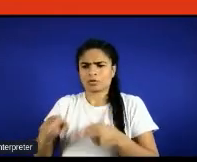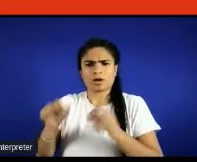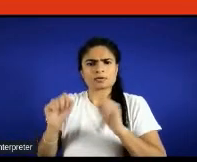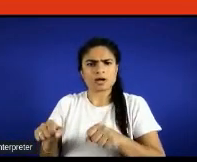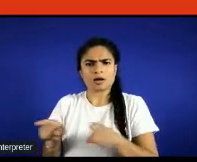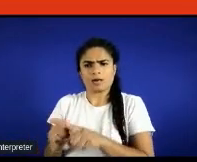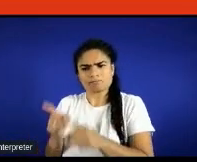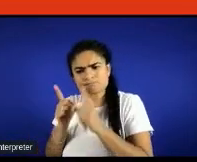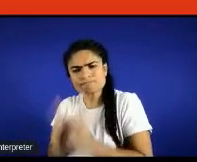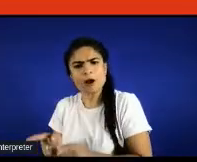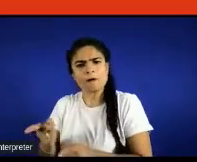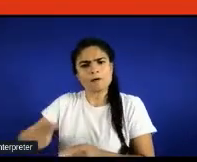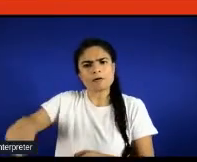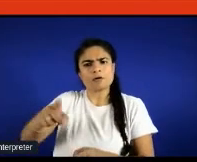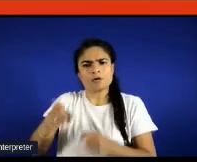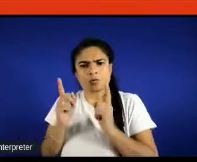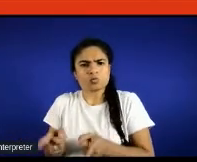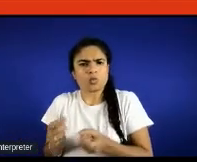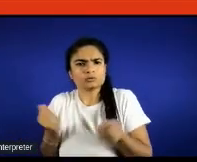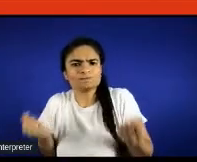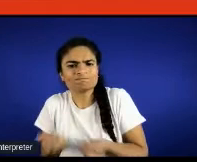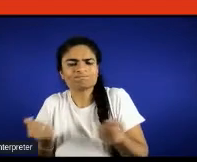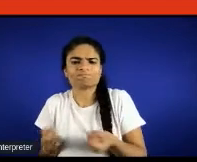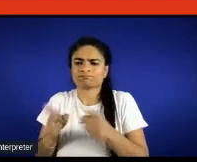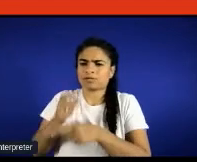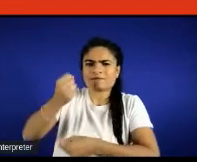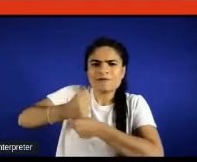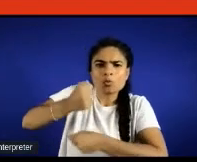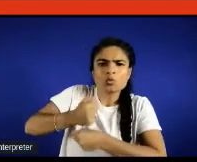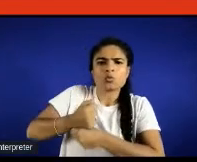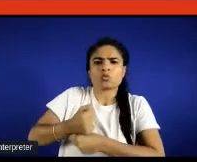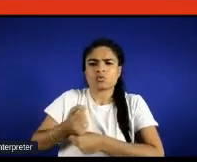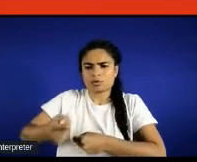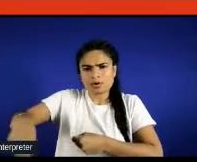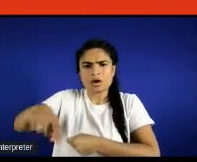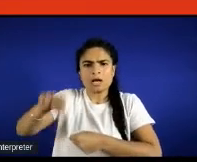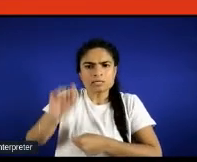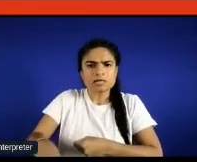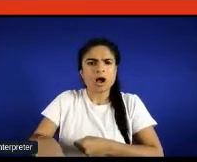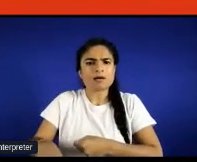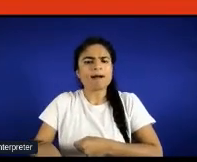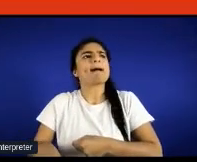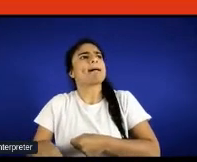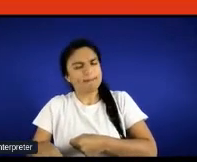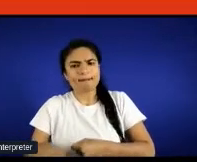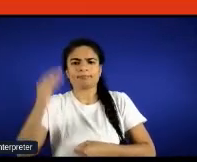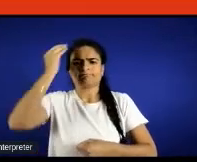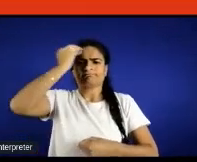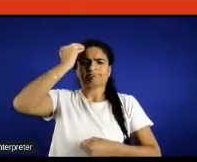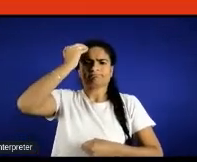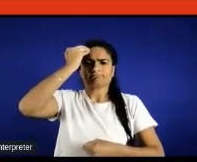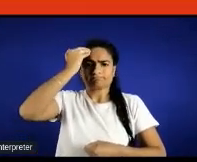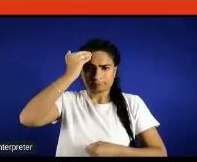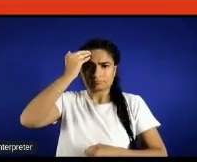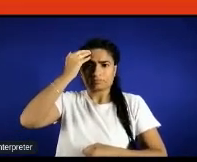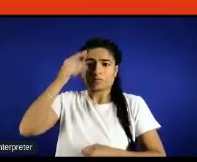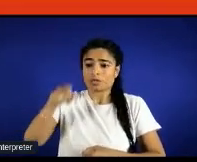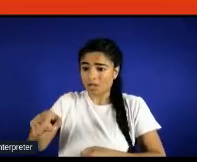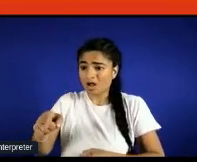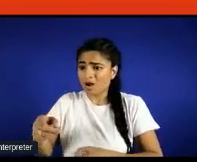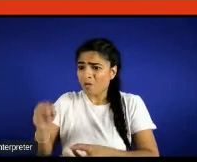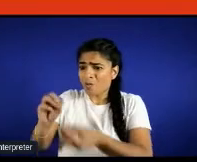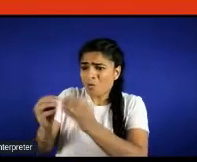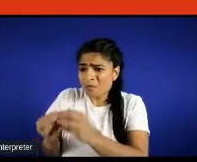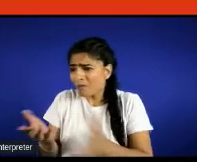item or a mandatory task that should be done by the facilitator to make sure that we receive the complaints and the feedbacks for sure from